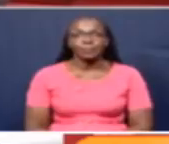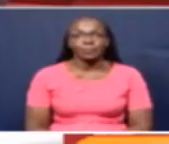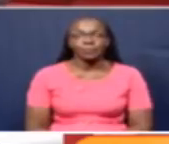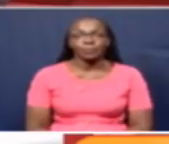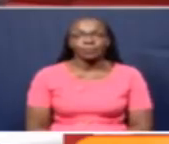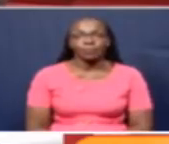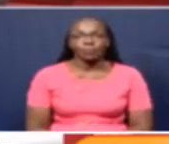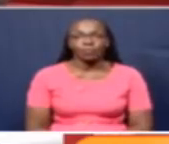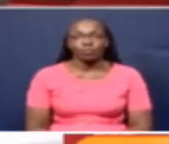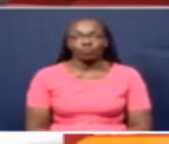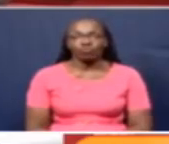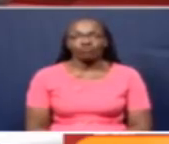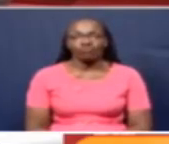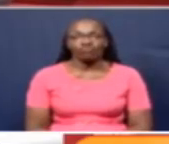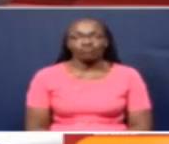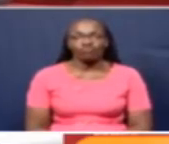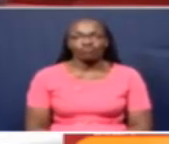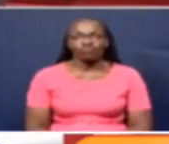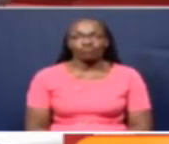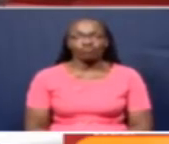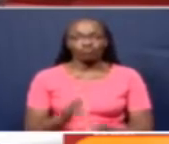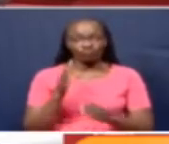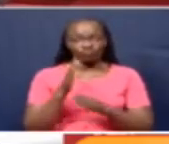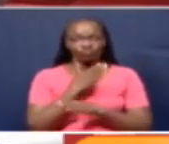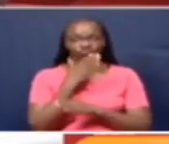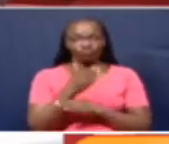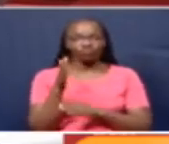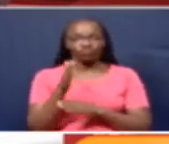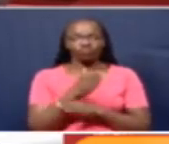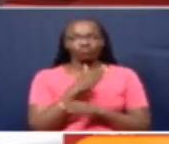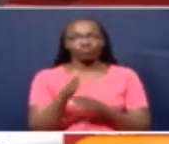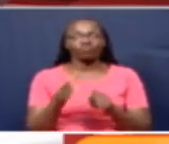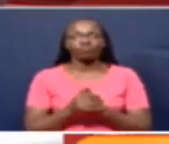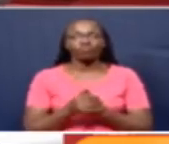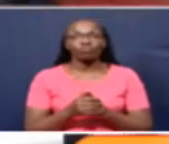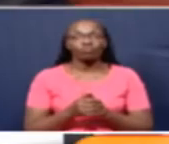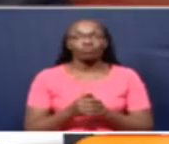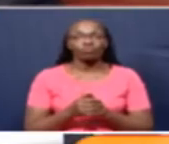Oh. All right, there you got your song. Go on. Please be.